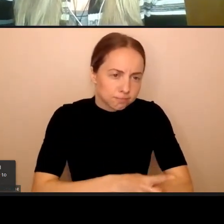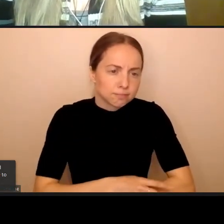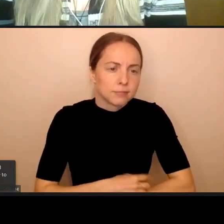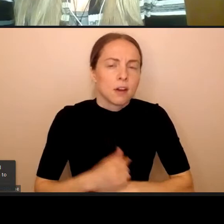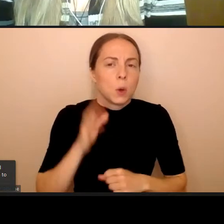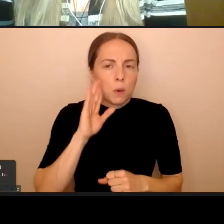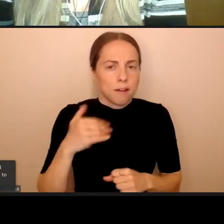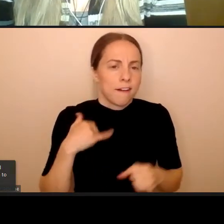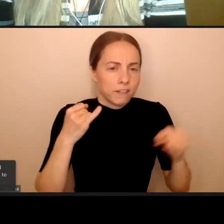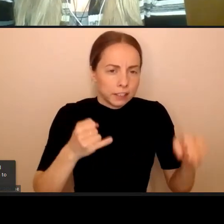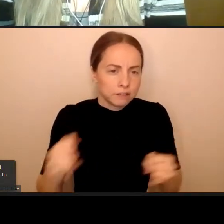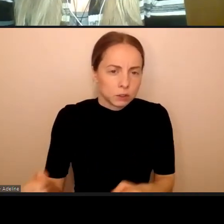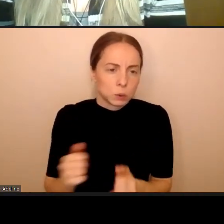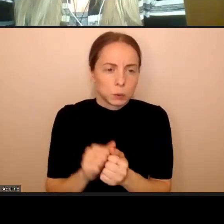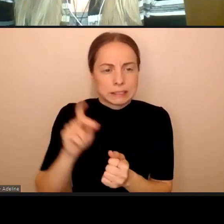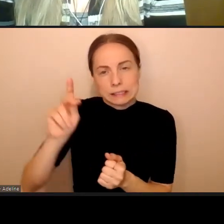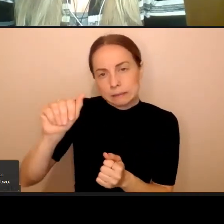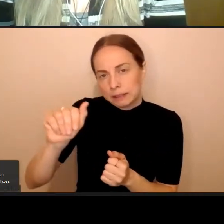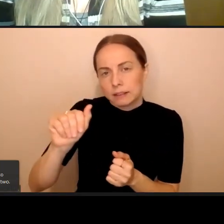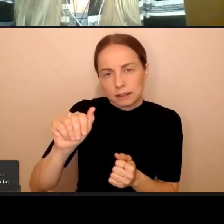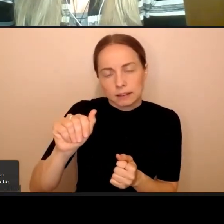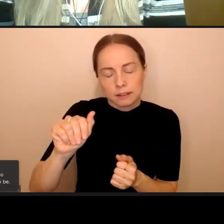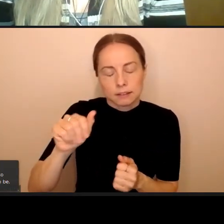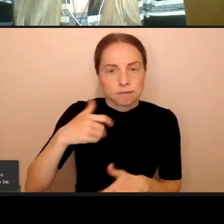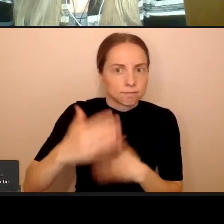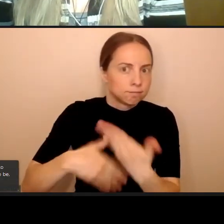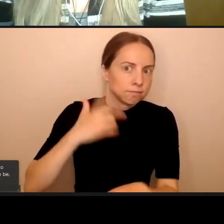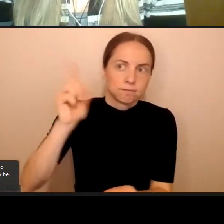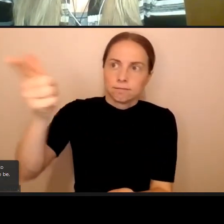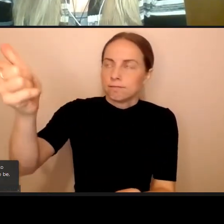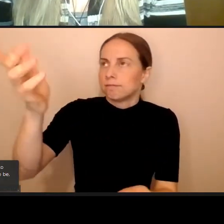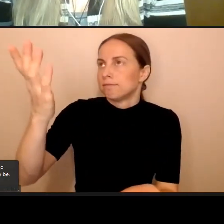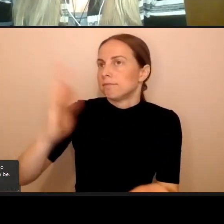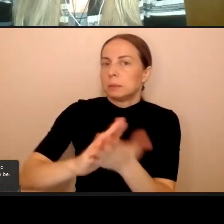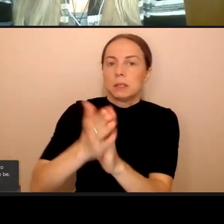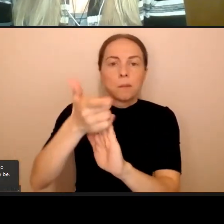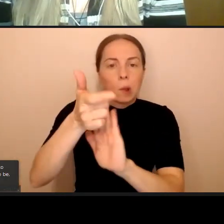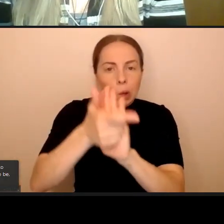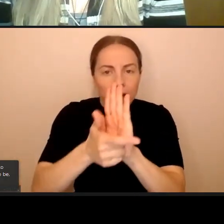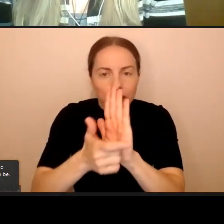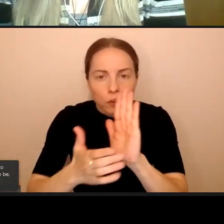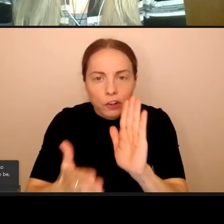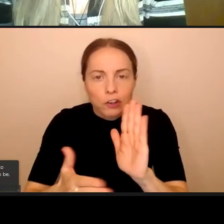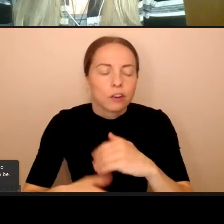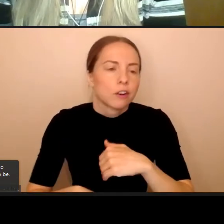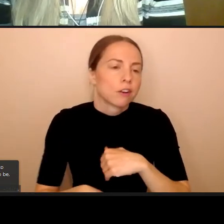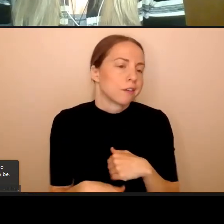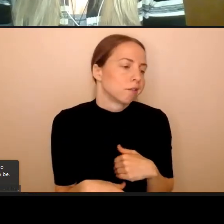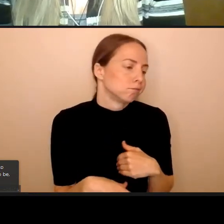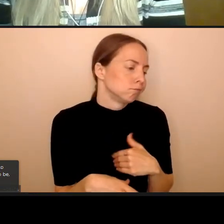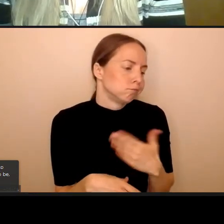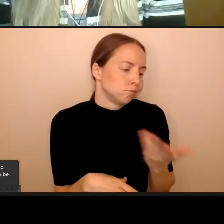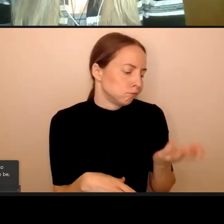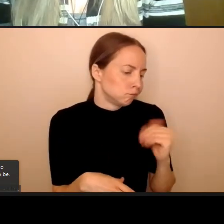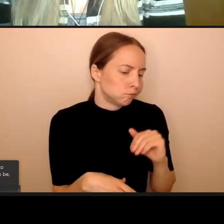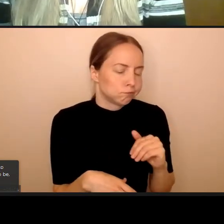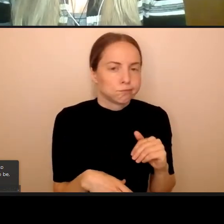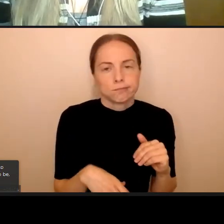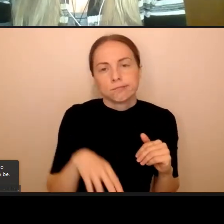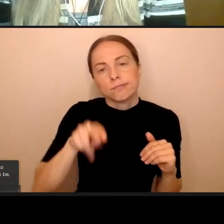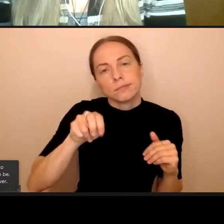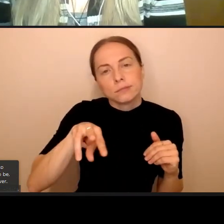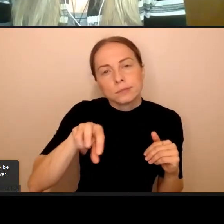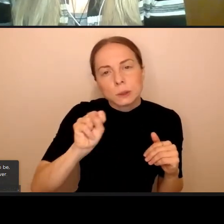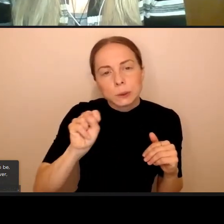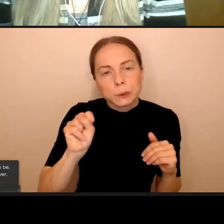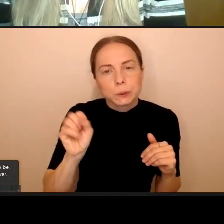disability go on to be, let's say, a lawyer or a newscaster or whatever. And there's